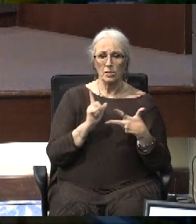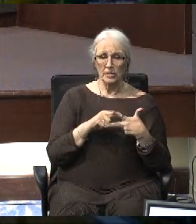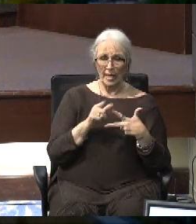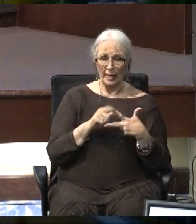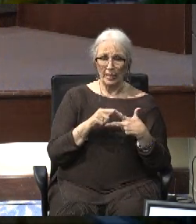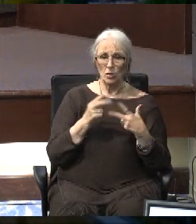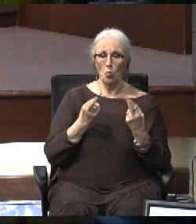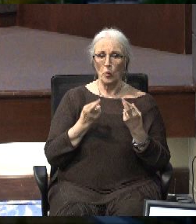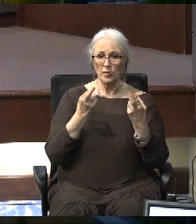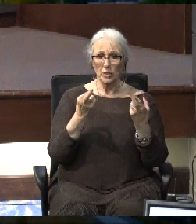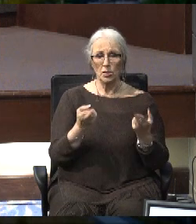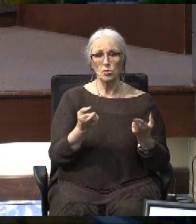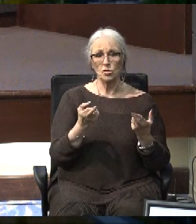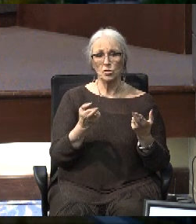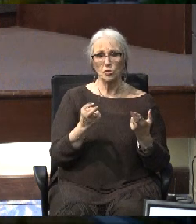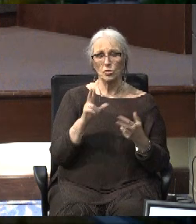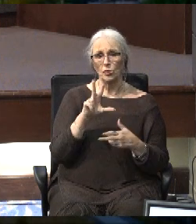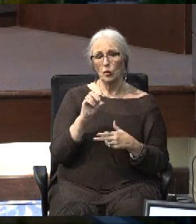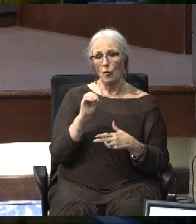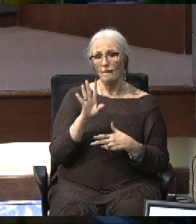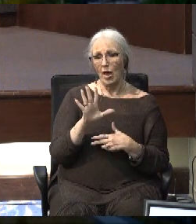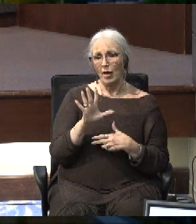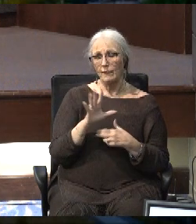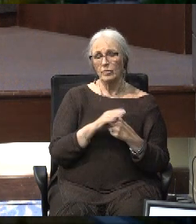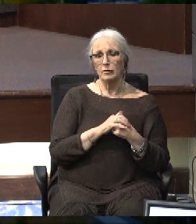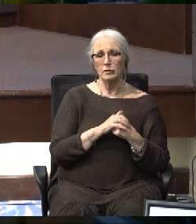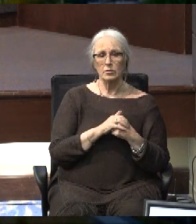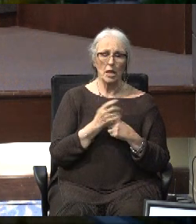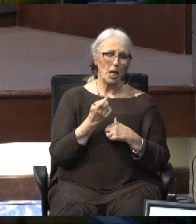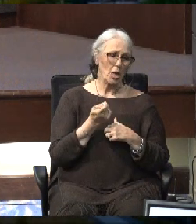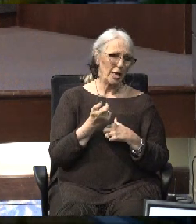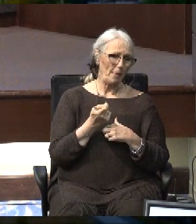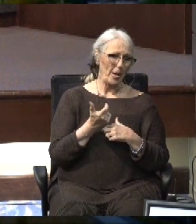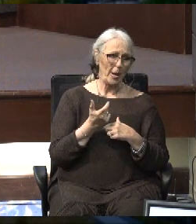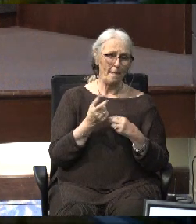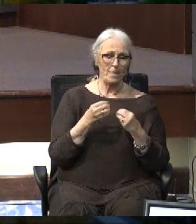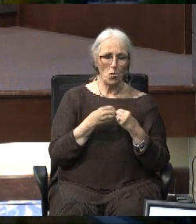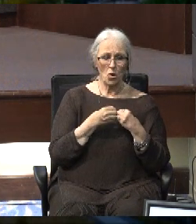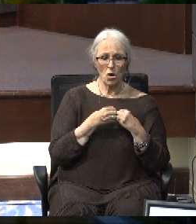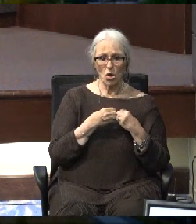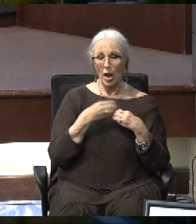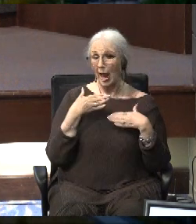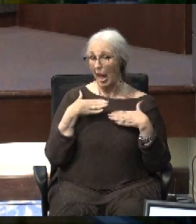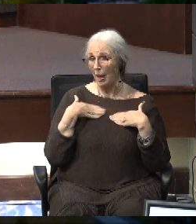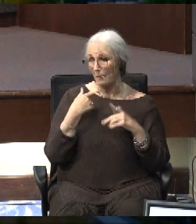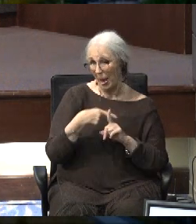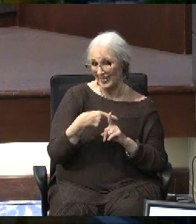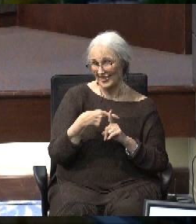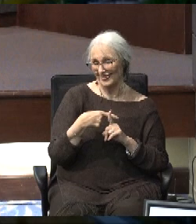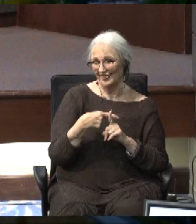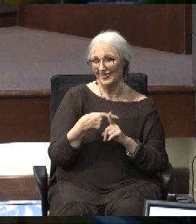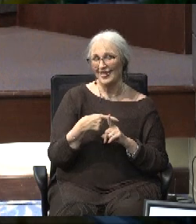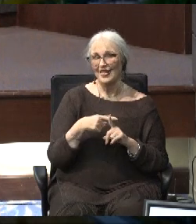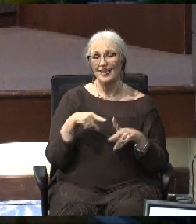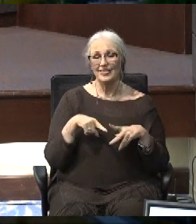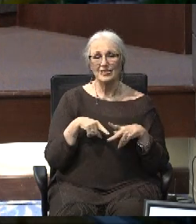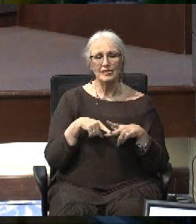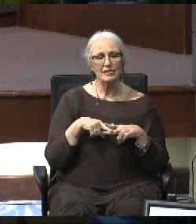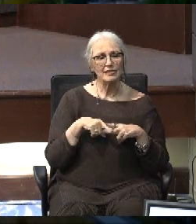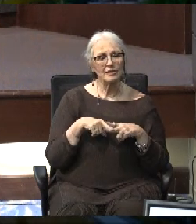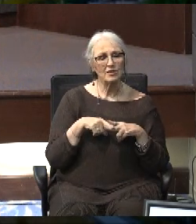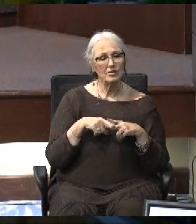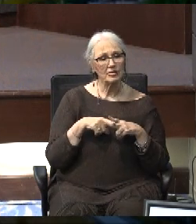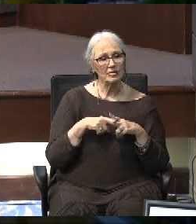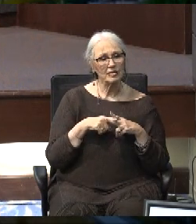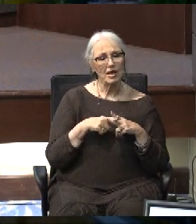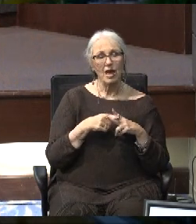to highlight was Resolution 205, which is a little more happy resolution to highlight. Sorry for the downer there. It felt like I